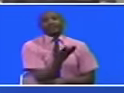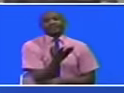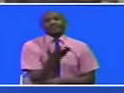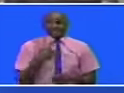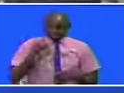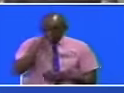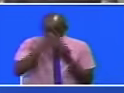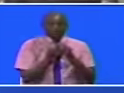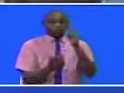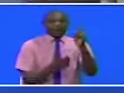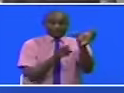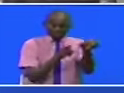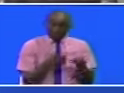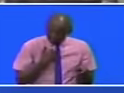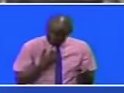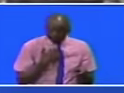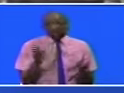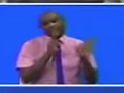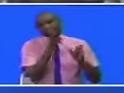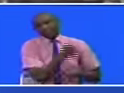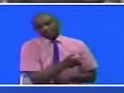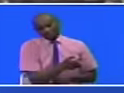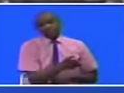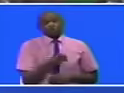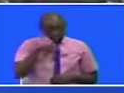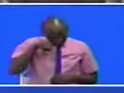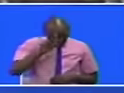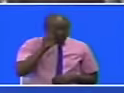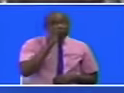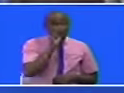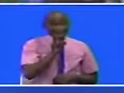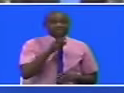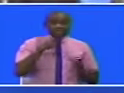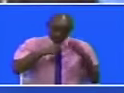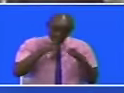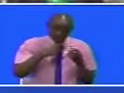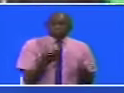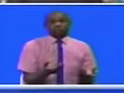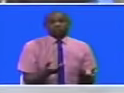rehabilitate one line, which you will see it running as we go around.